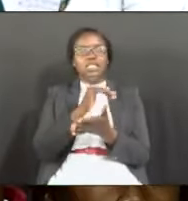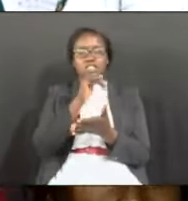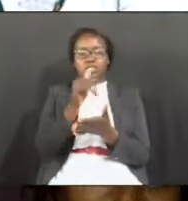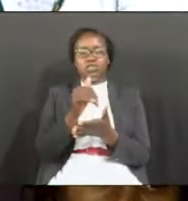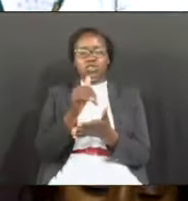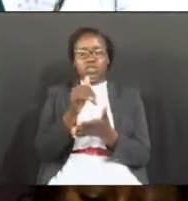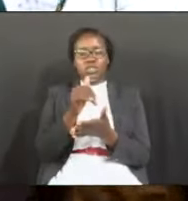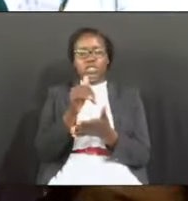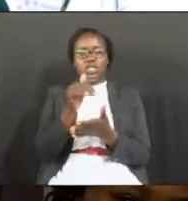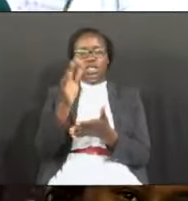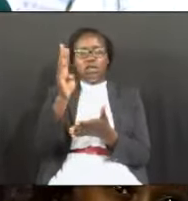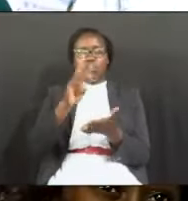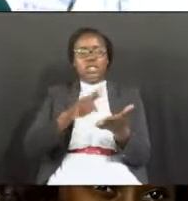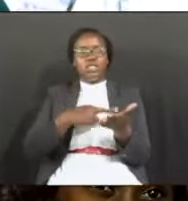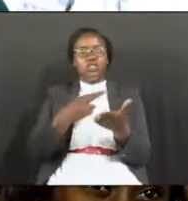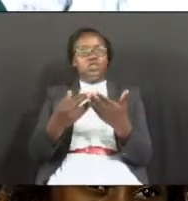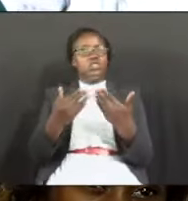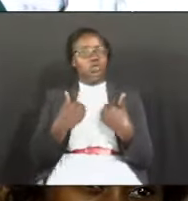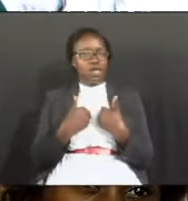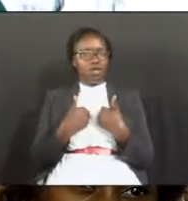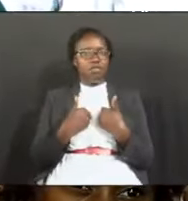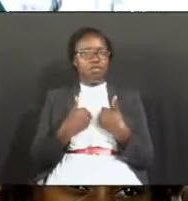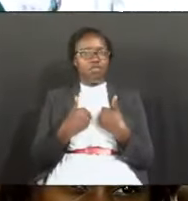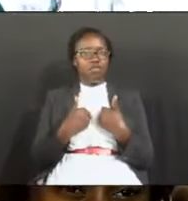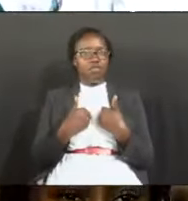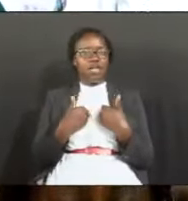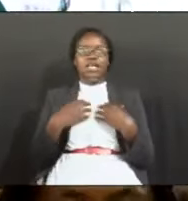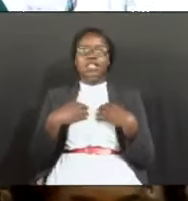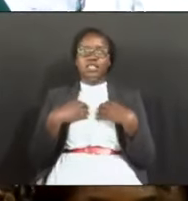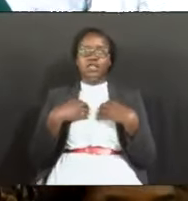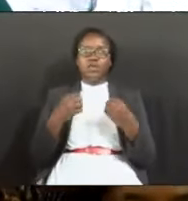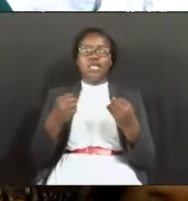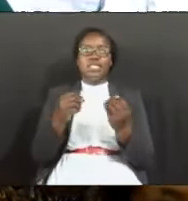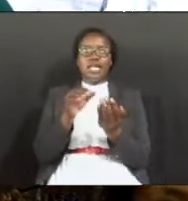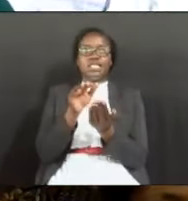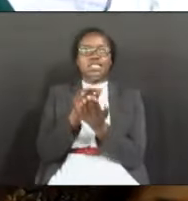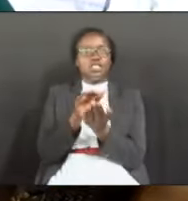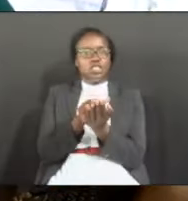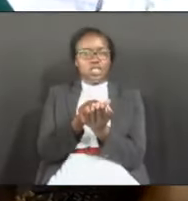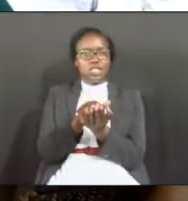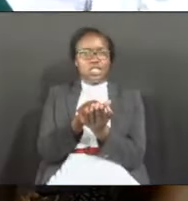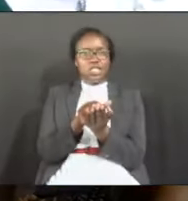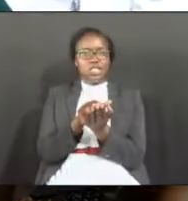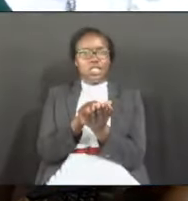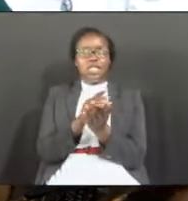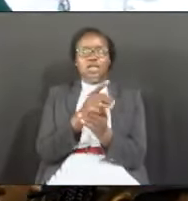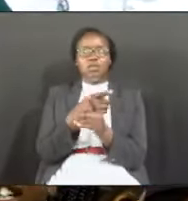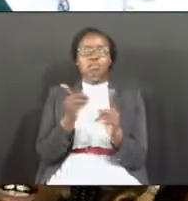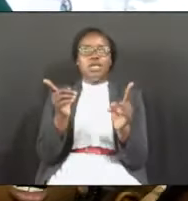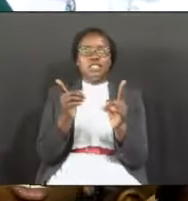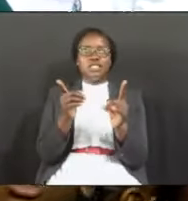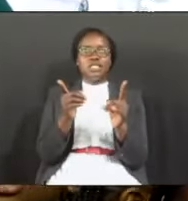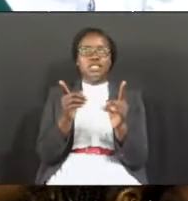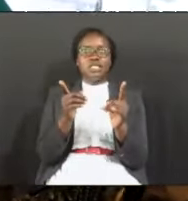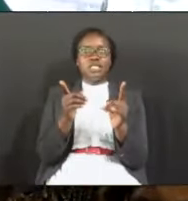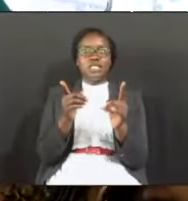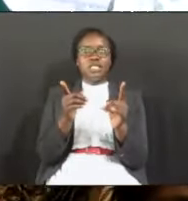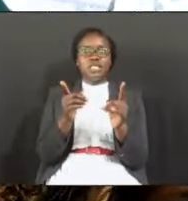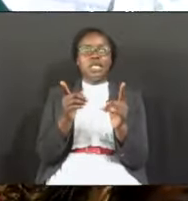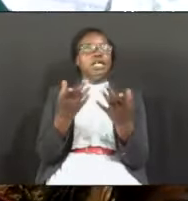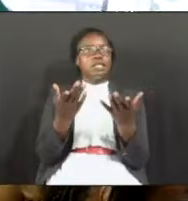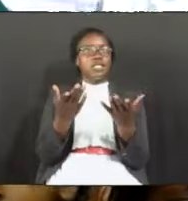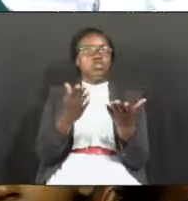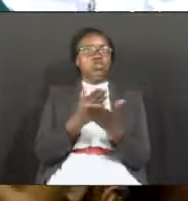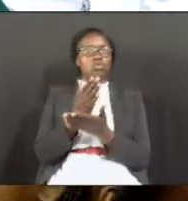by resources we have, the wealth and the treasures, but it is through your